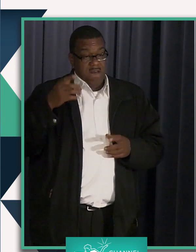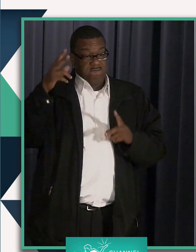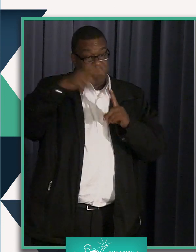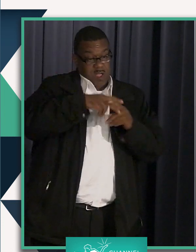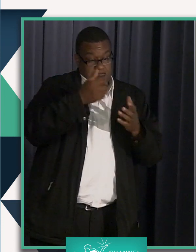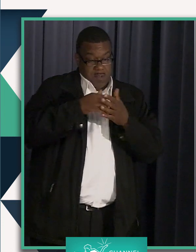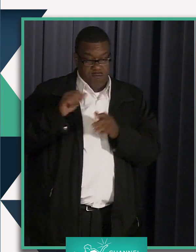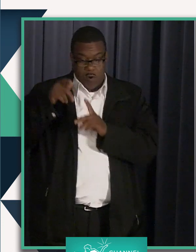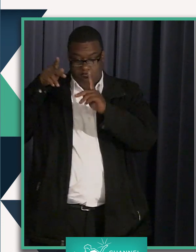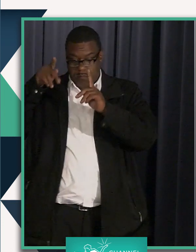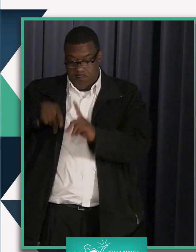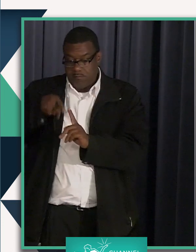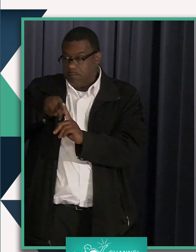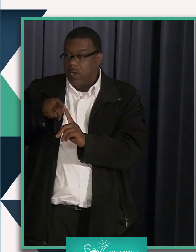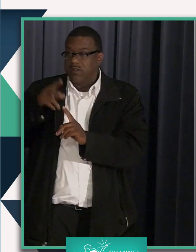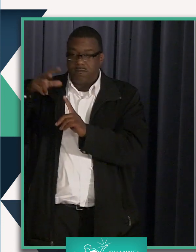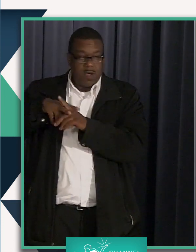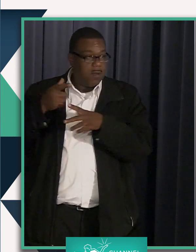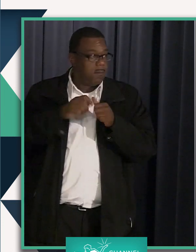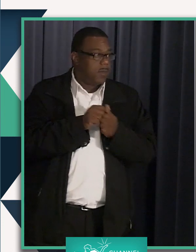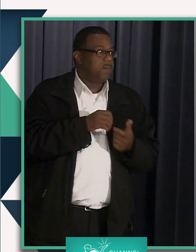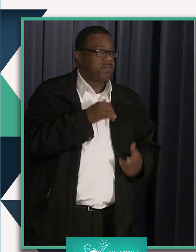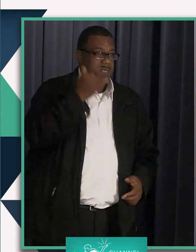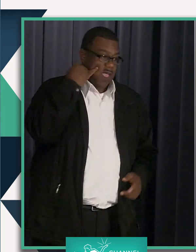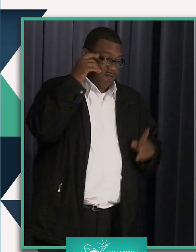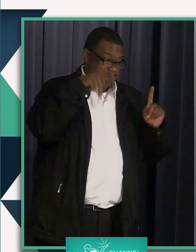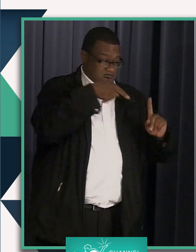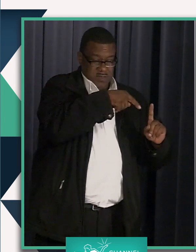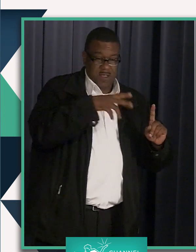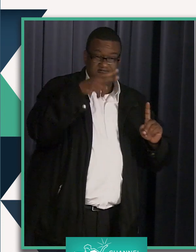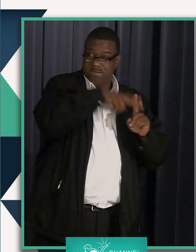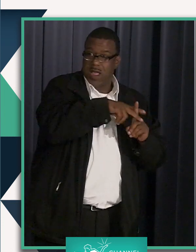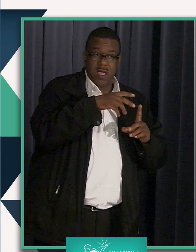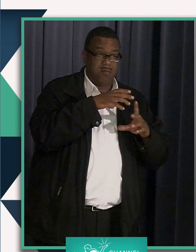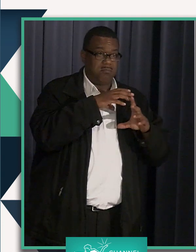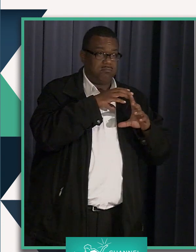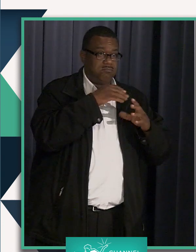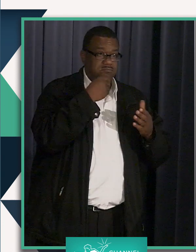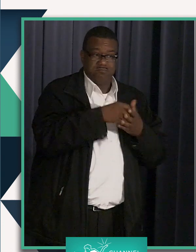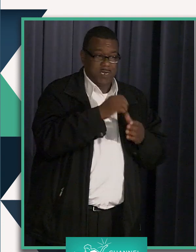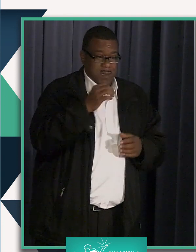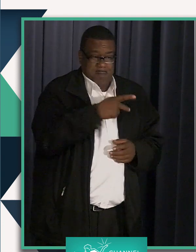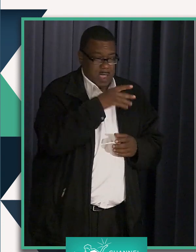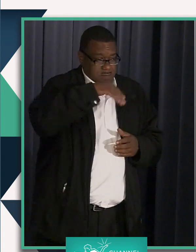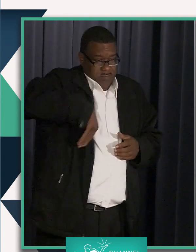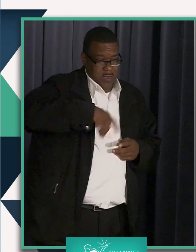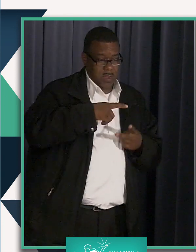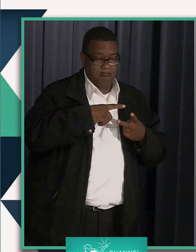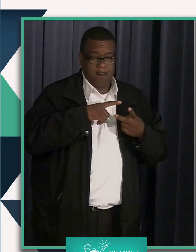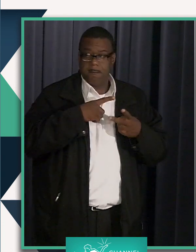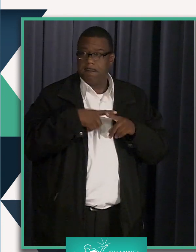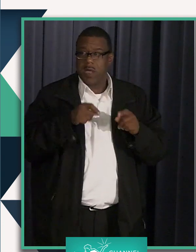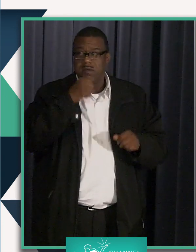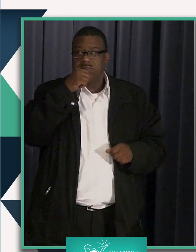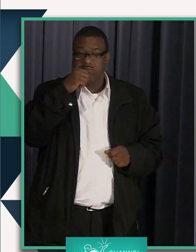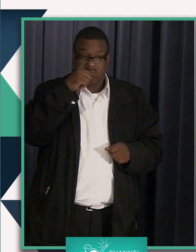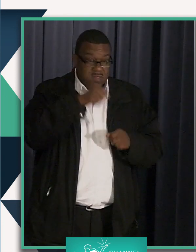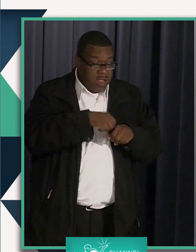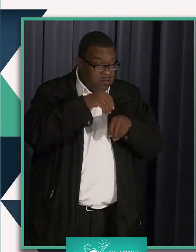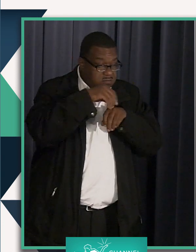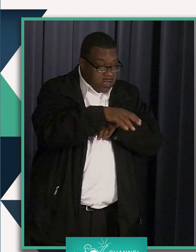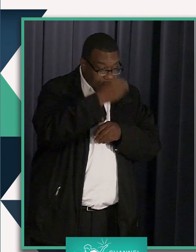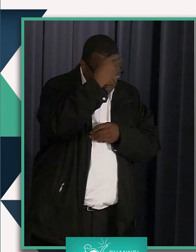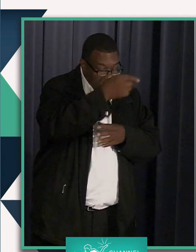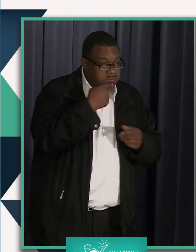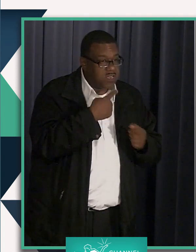people who, they filed and they haven't gotten their refund, they haven't gotten anything yet, but they should have gotten something in the mail saying, hey,